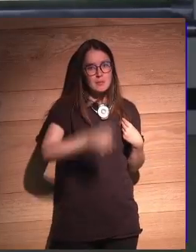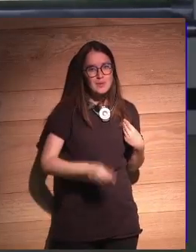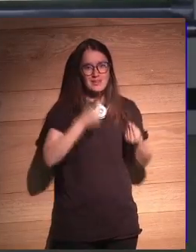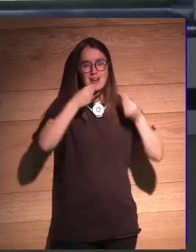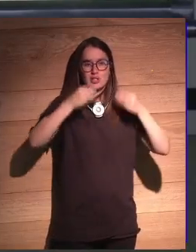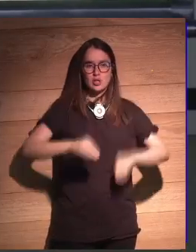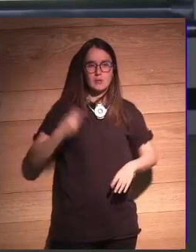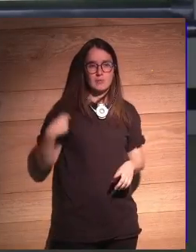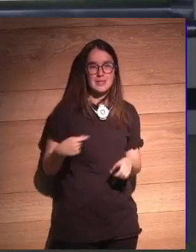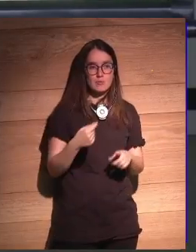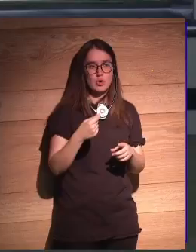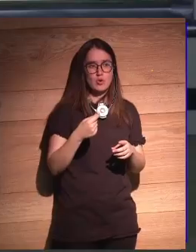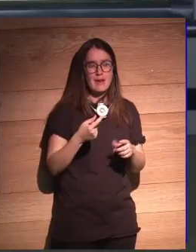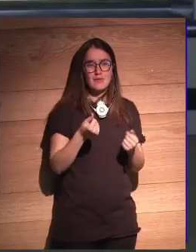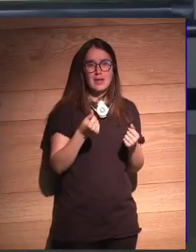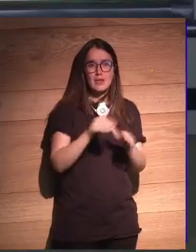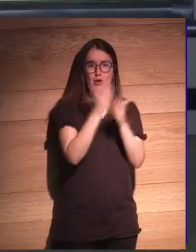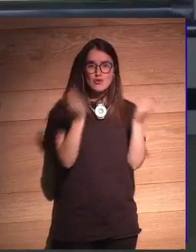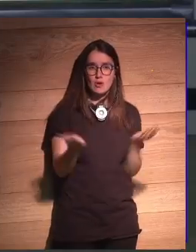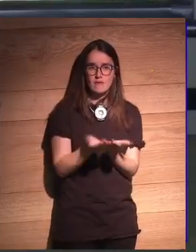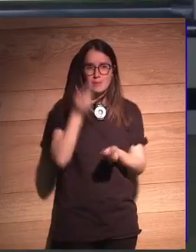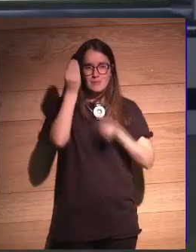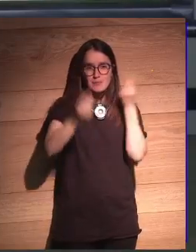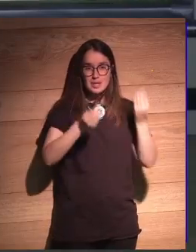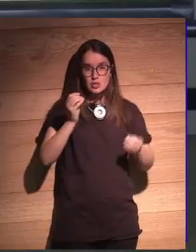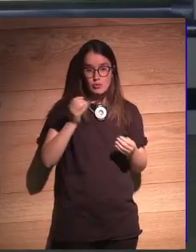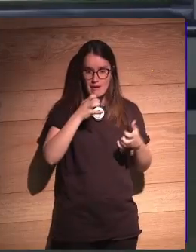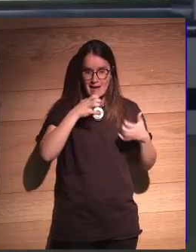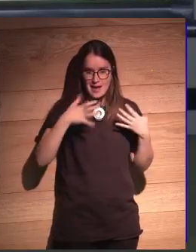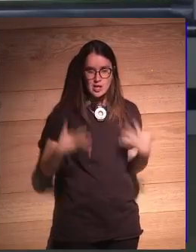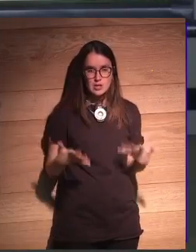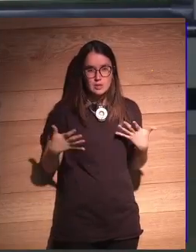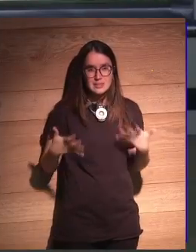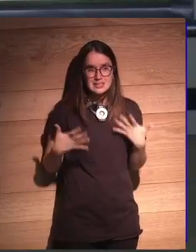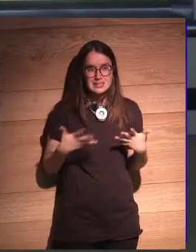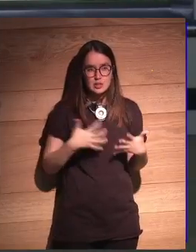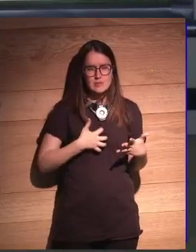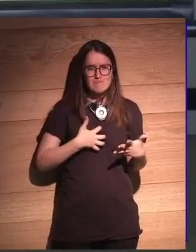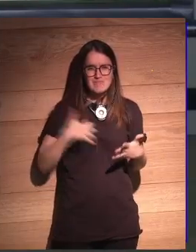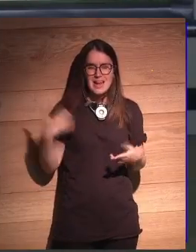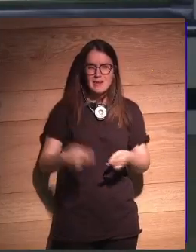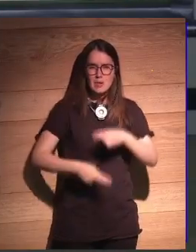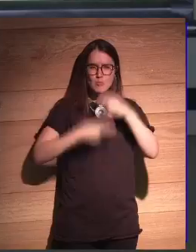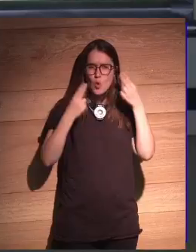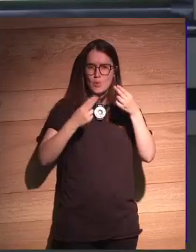And I think in the current climate, when public anger is a potent political force,